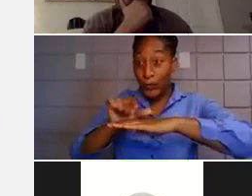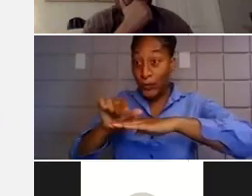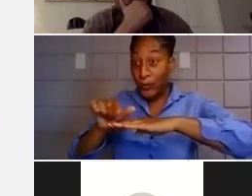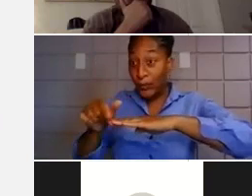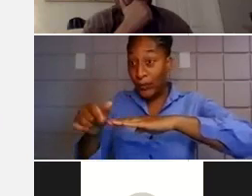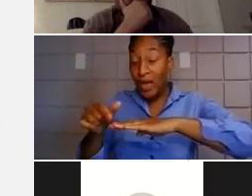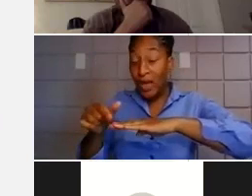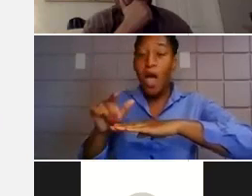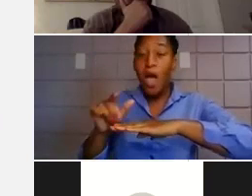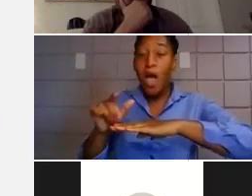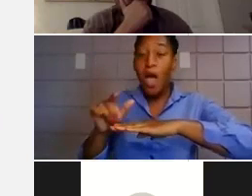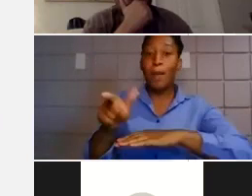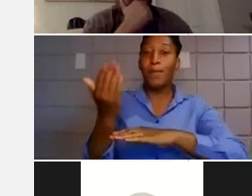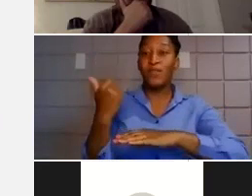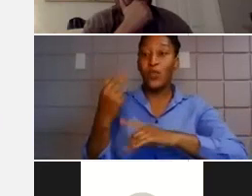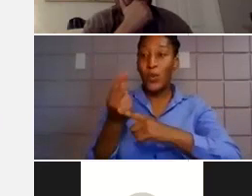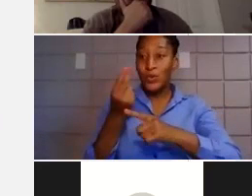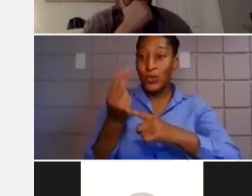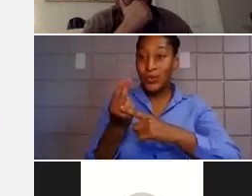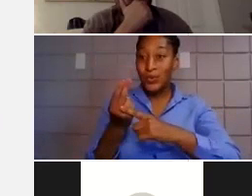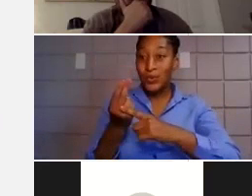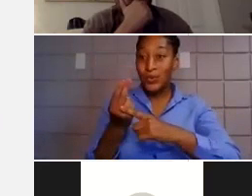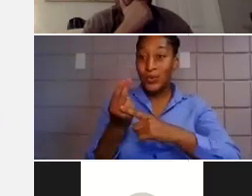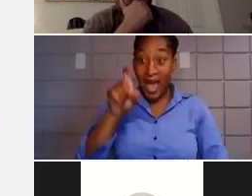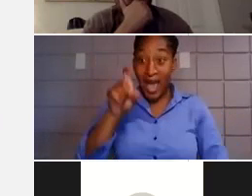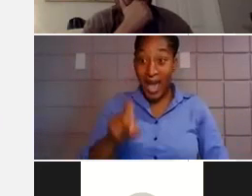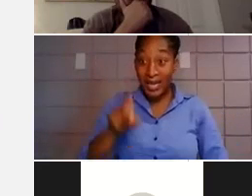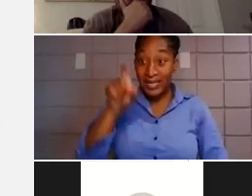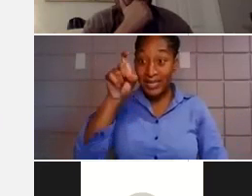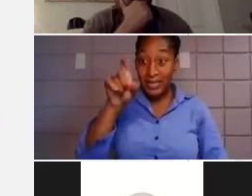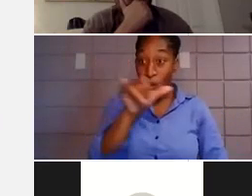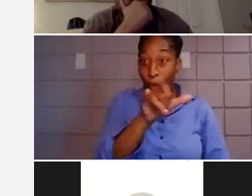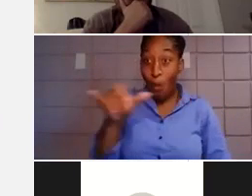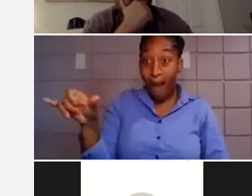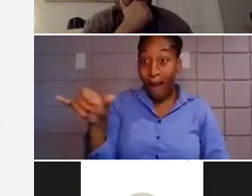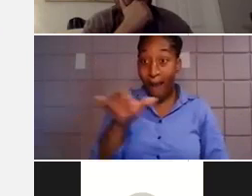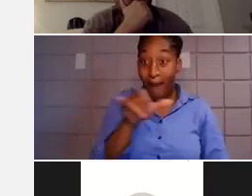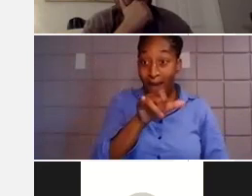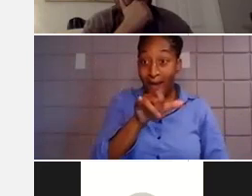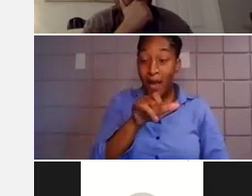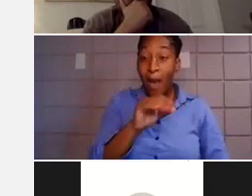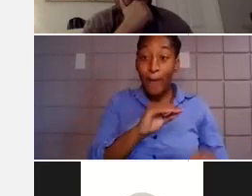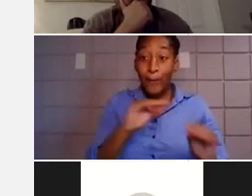Y. Now we're going to be using X and Y. Okay.